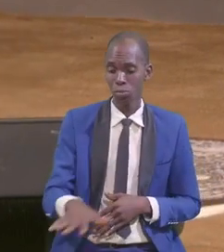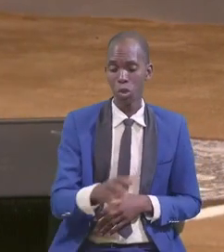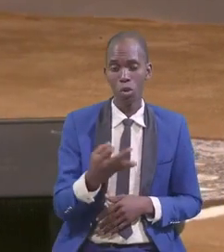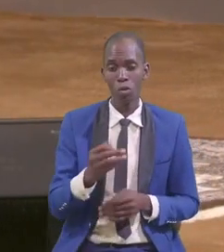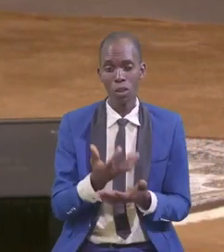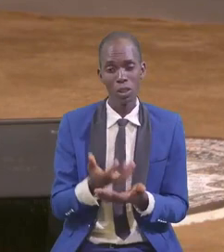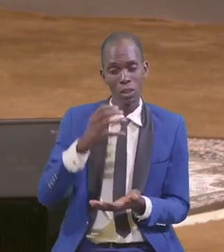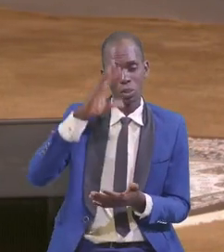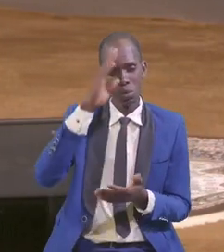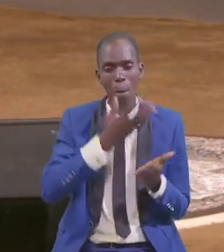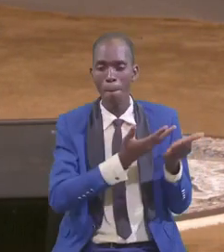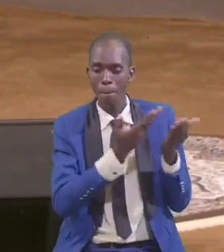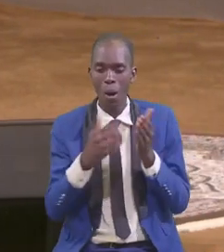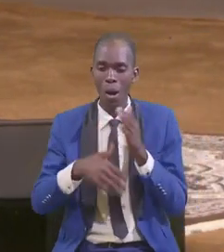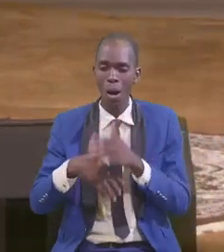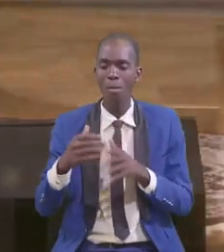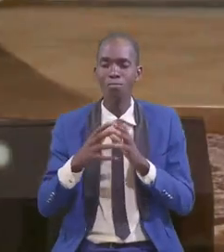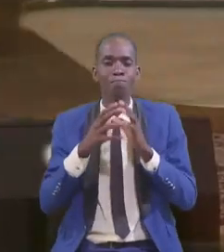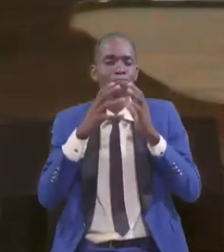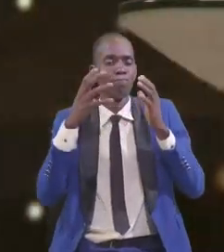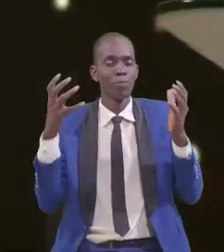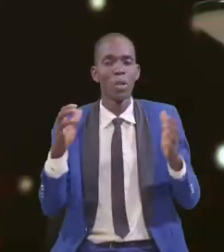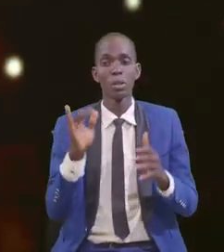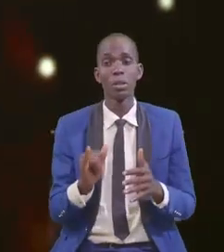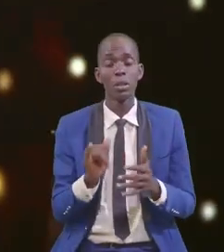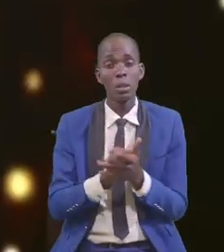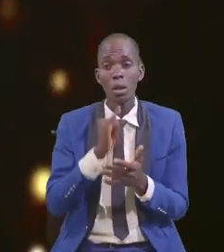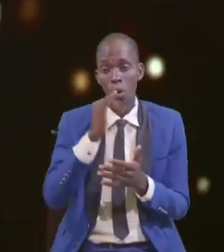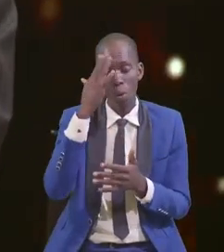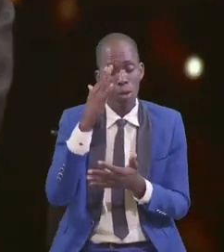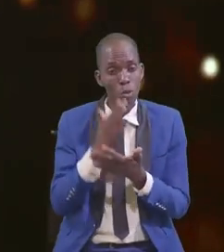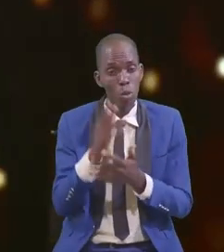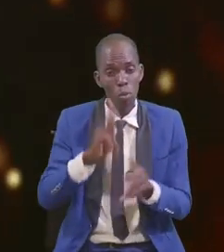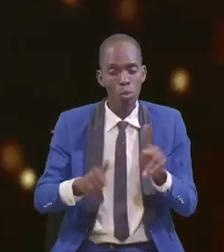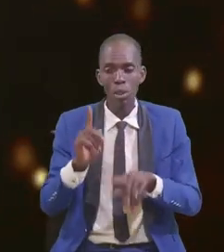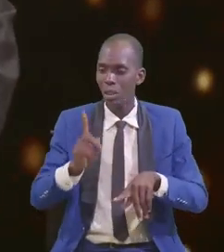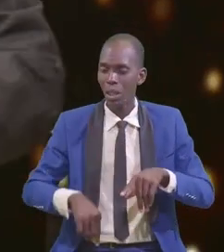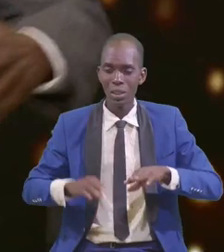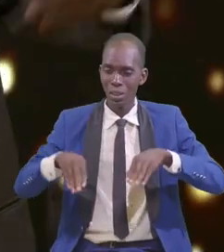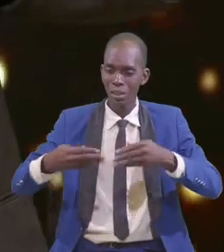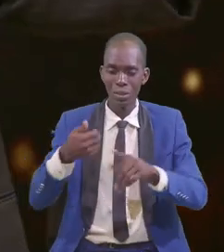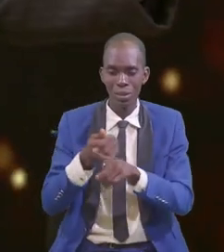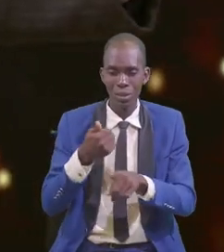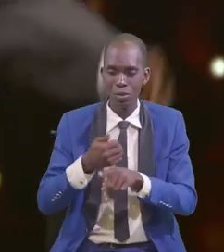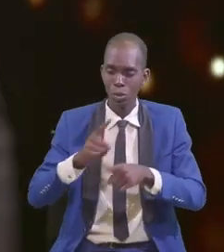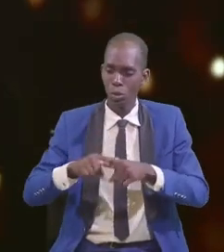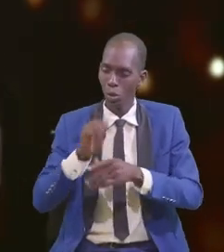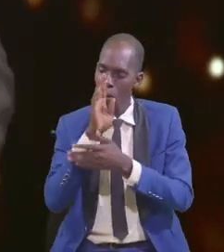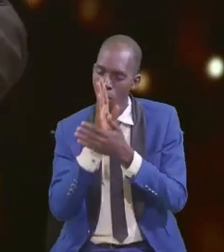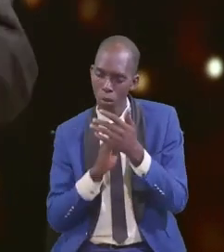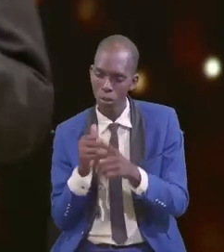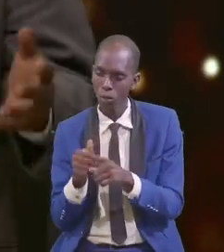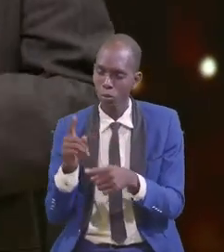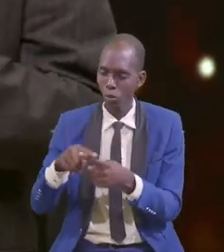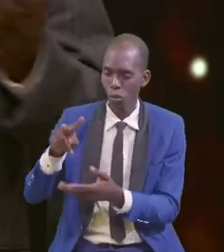plentifully. That's why some people cannot give themselves to learning the word of God, because they have an award here, they have another award